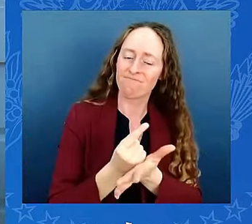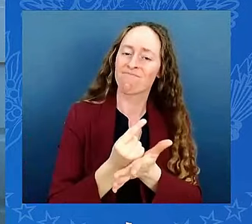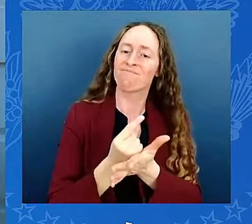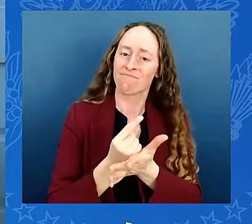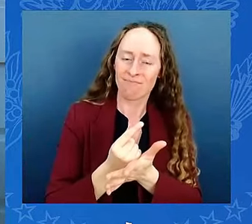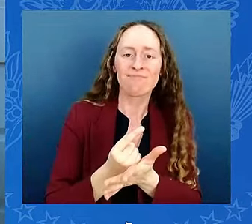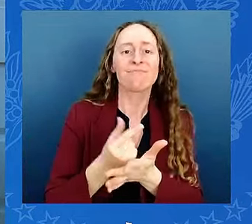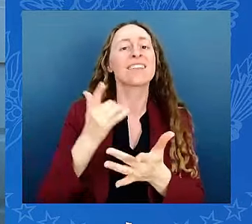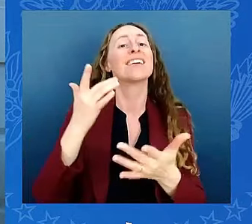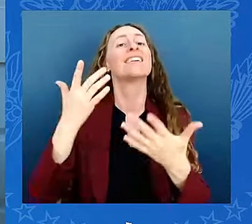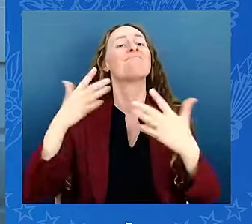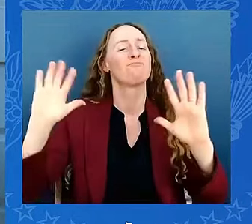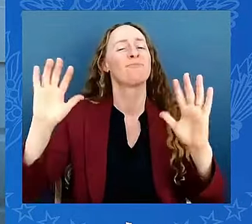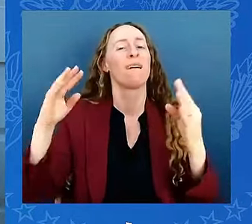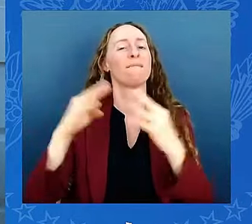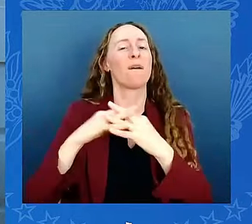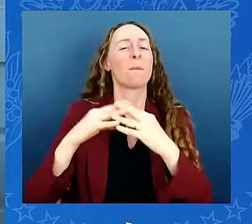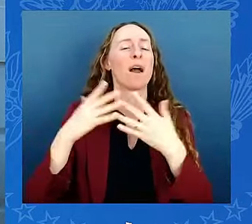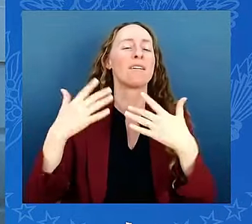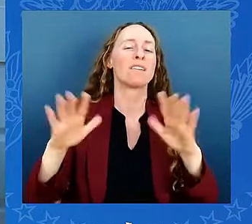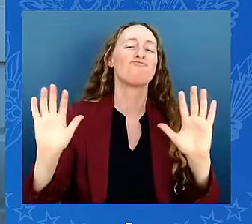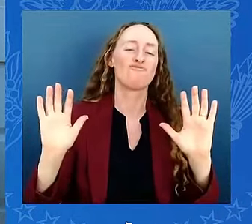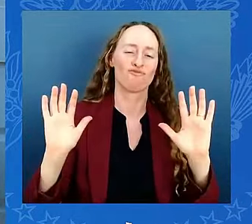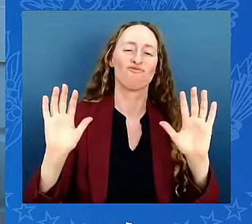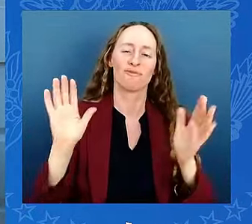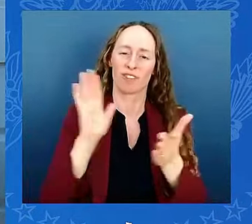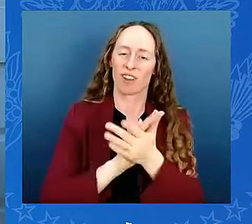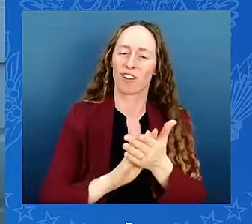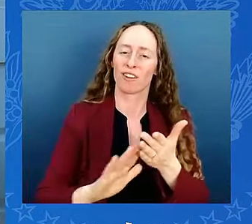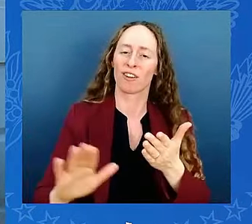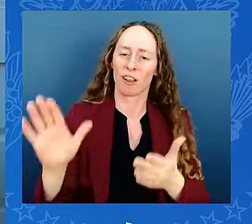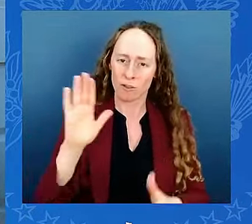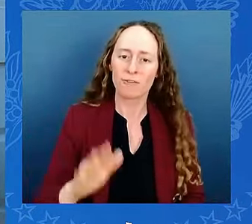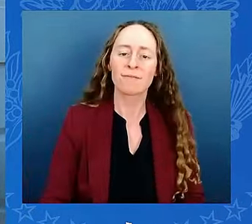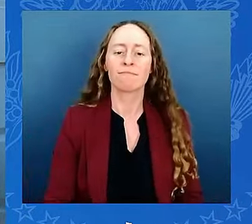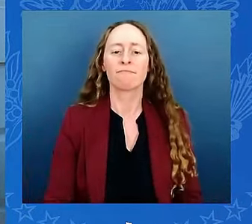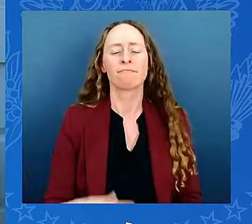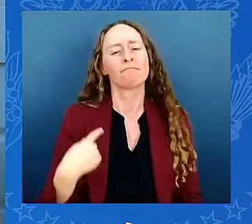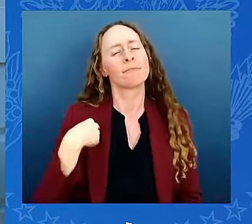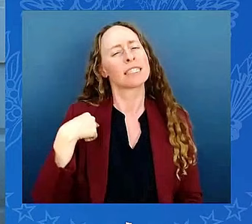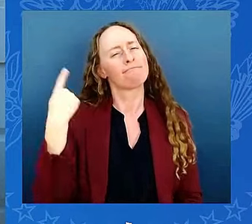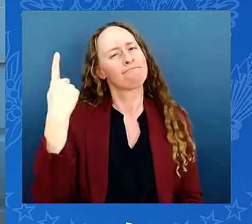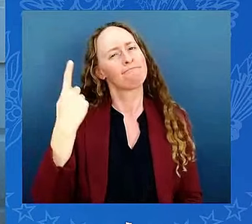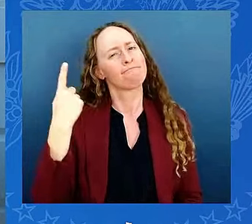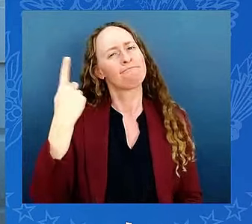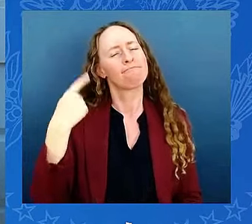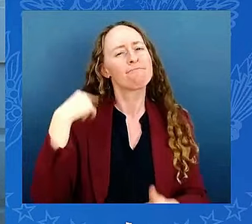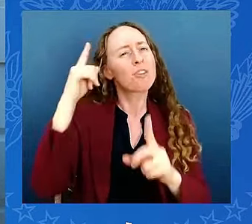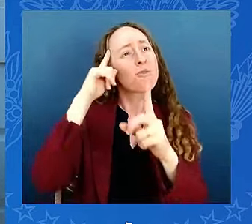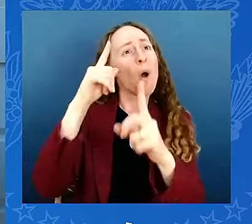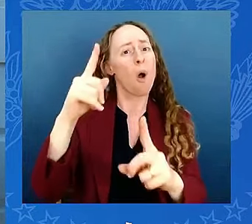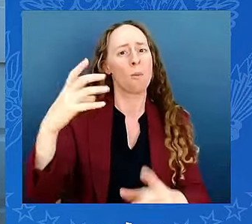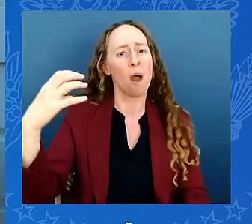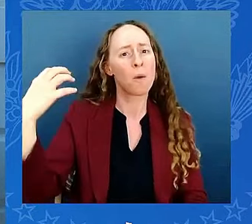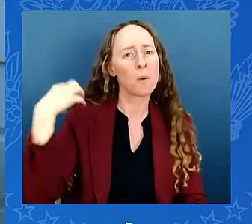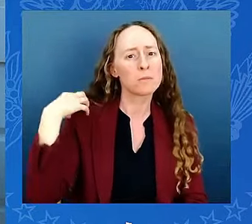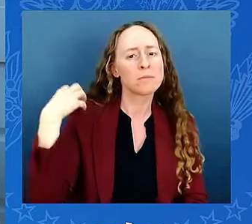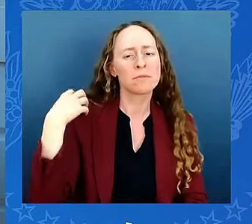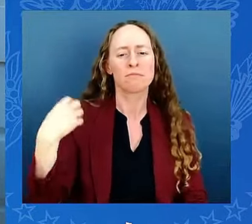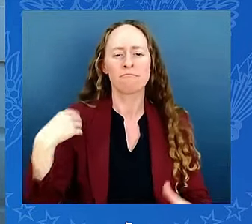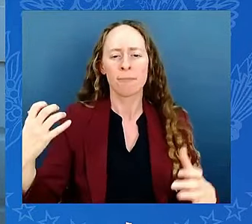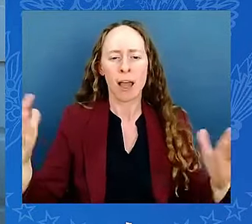As an athlete, my dream had always been to become a strength and conditioning coach. But after this experience, I became inspired to strengthen something else